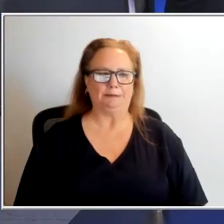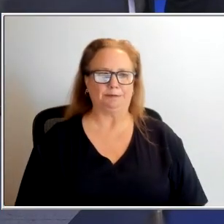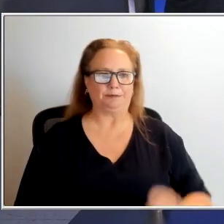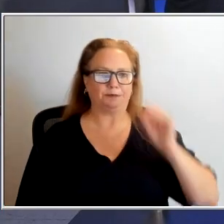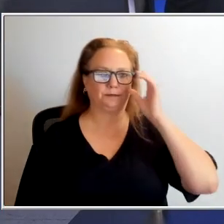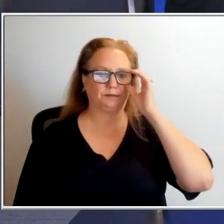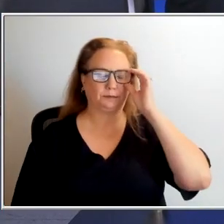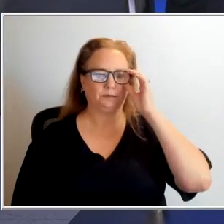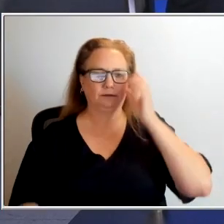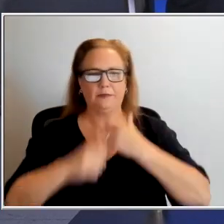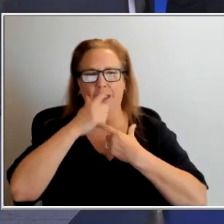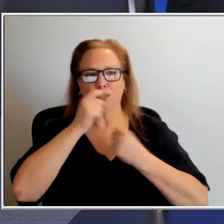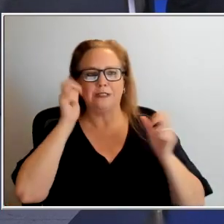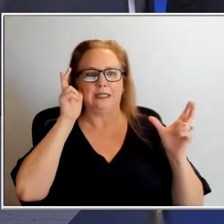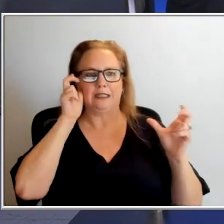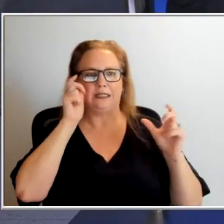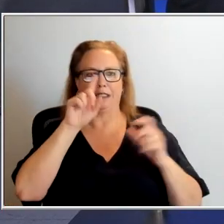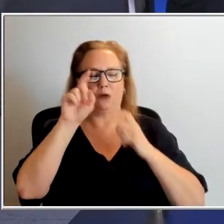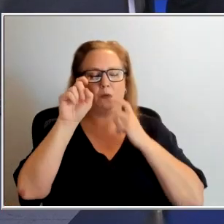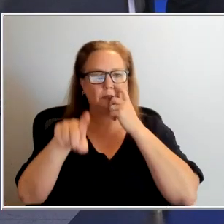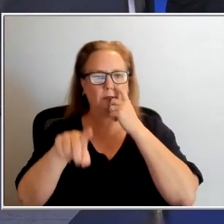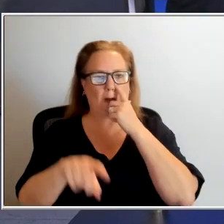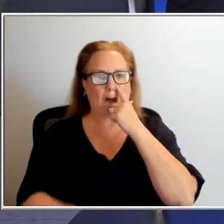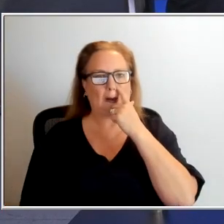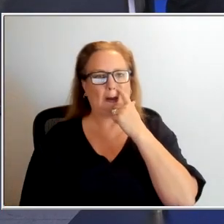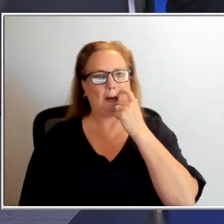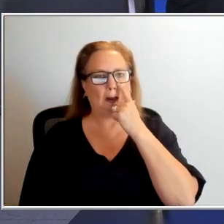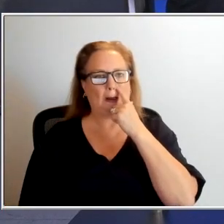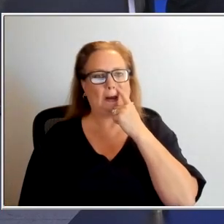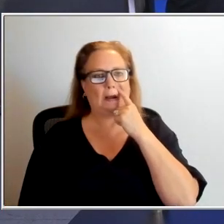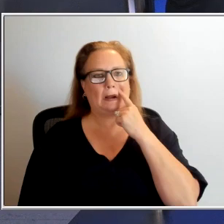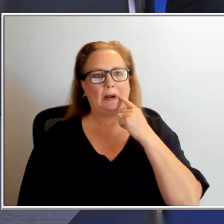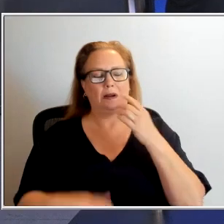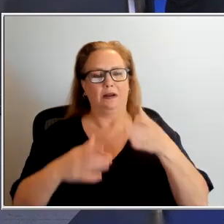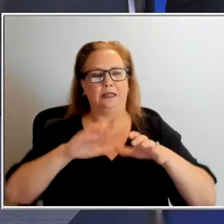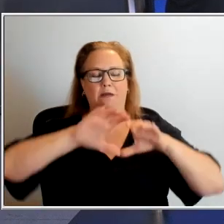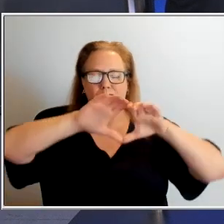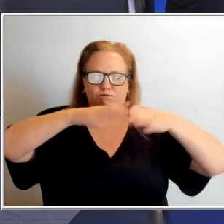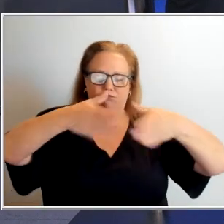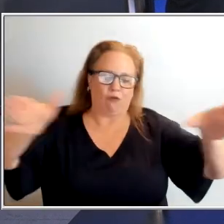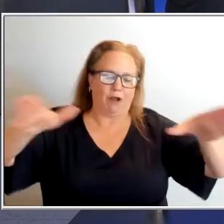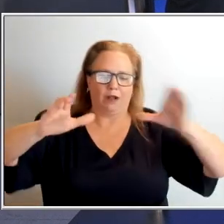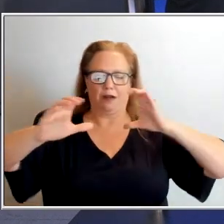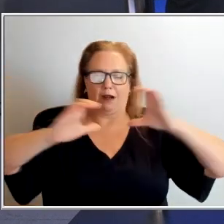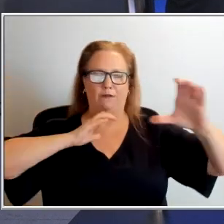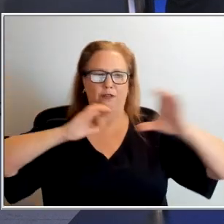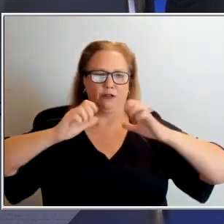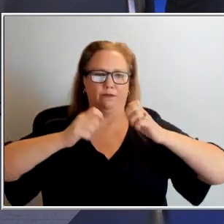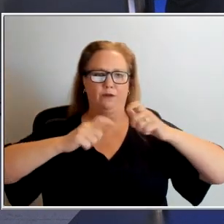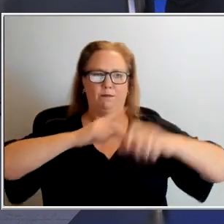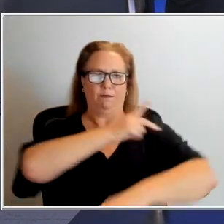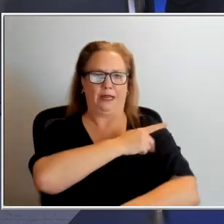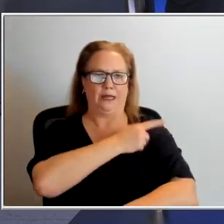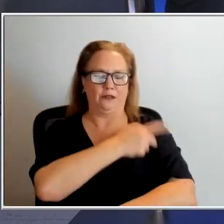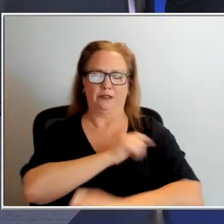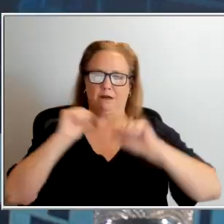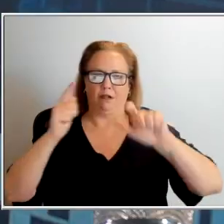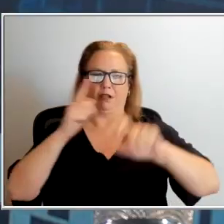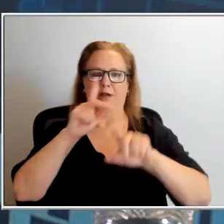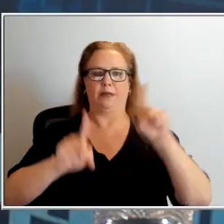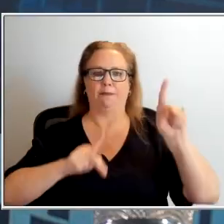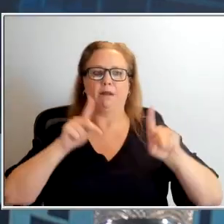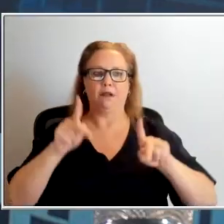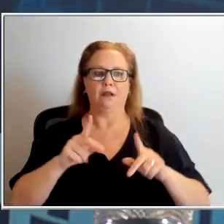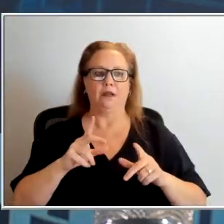this conversation, and it should be. It's a broad conversation with all sorts of patients and all people, really, even those